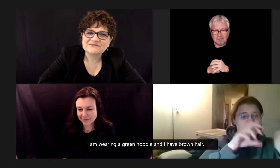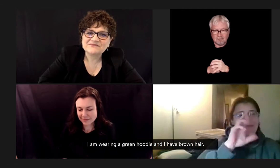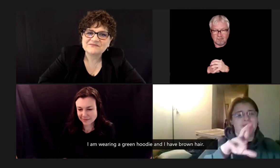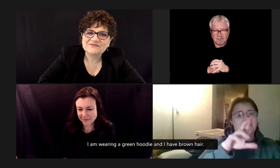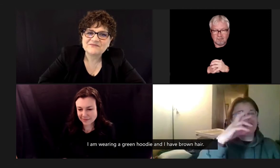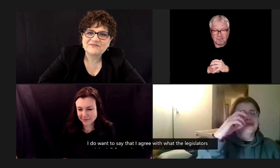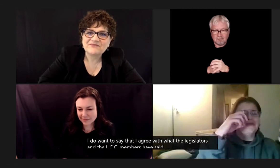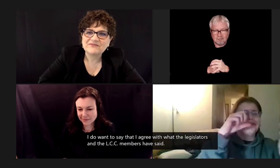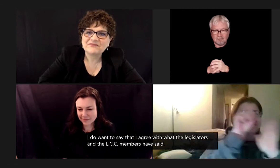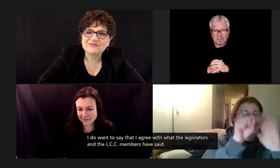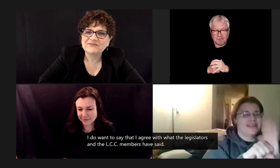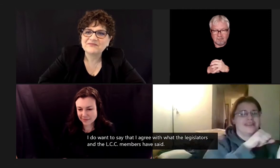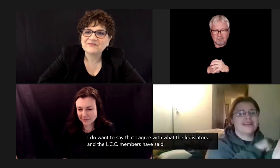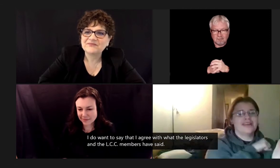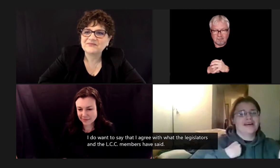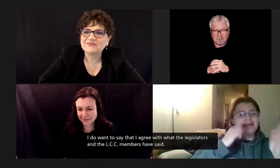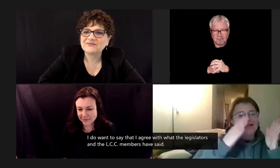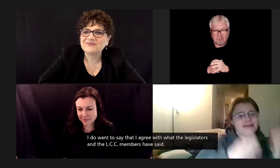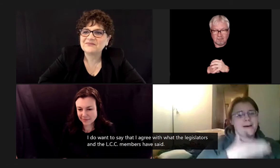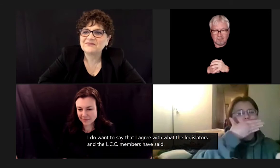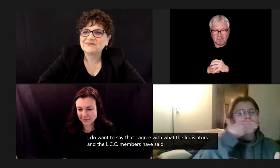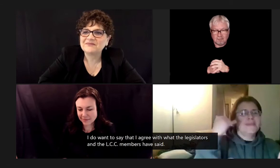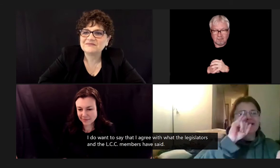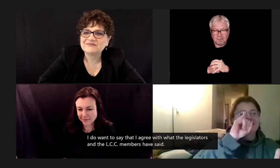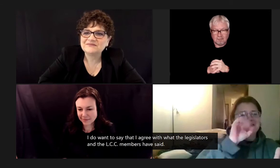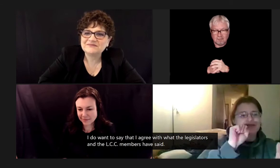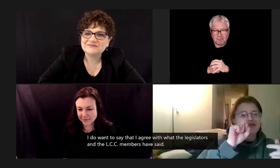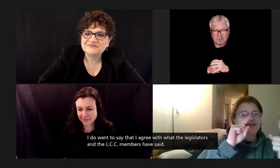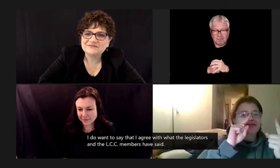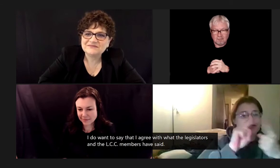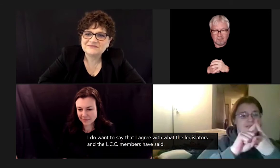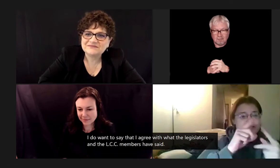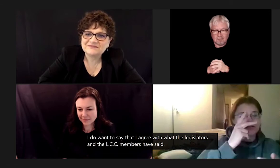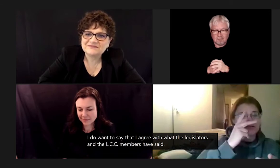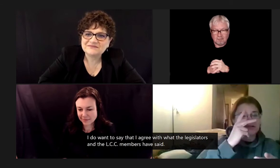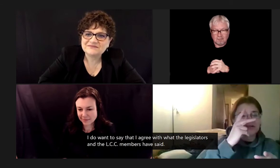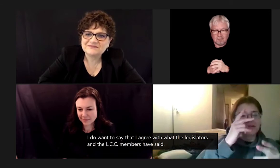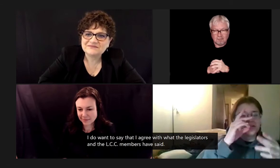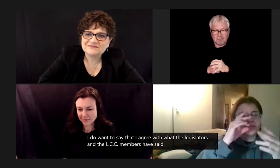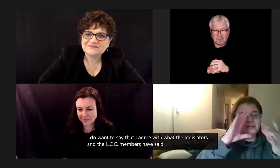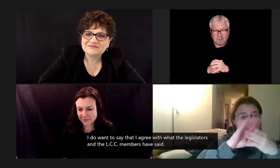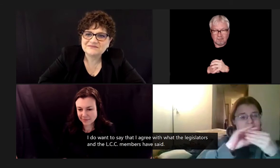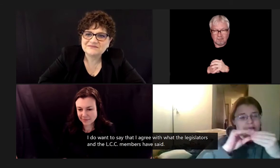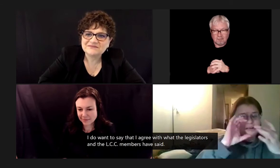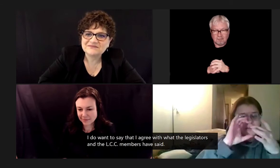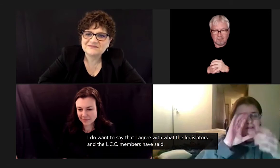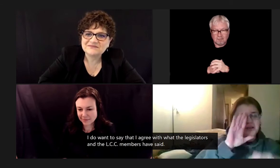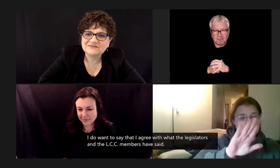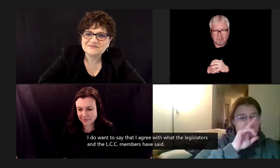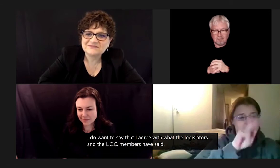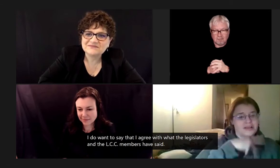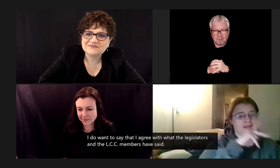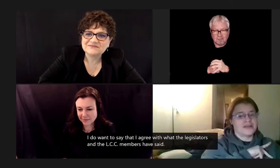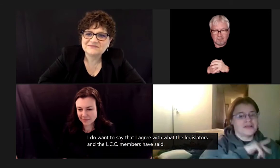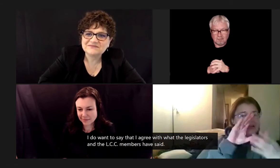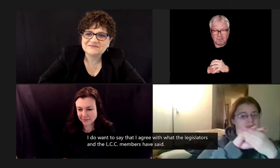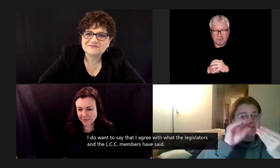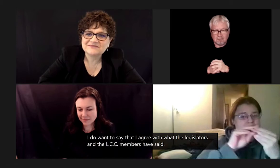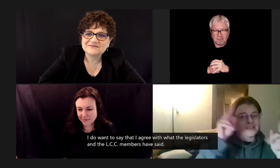very important to meet with state representatives and senators.